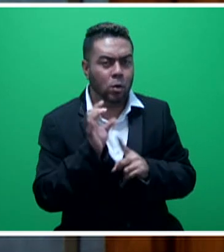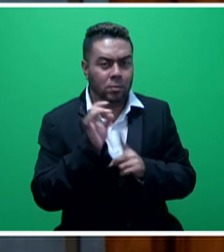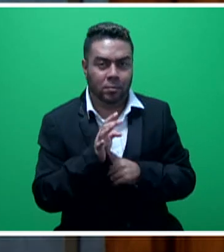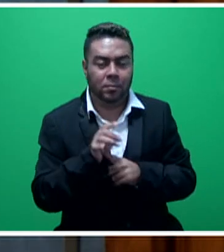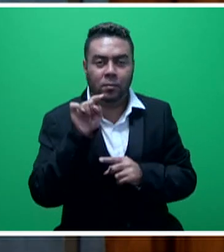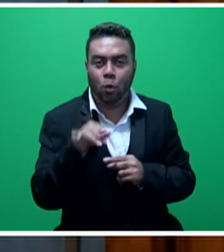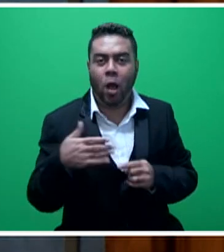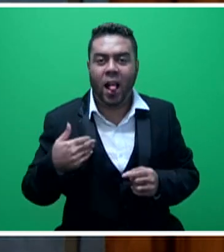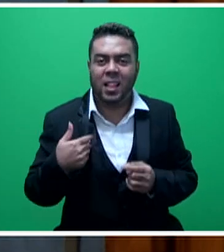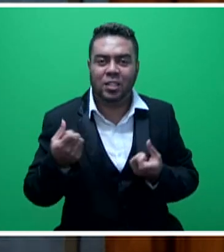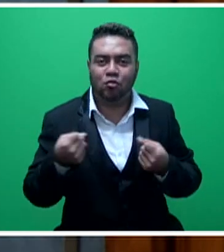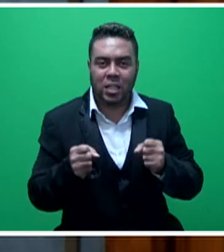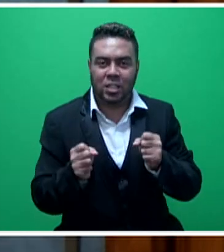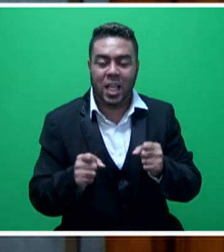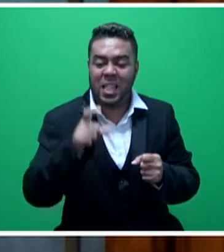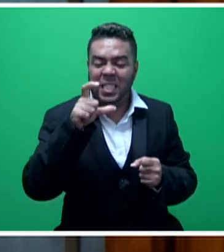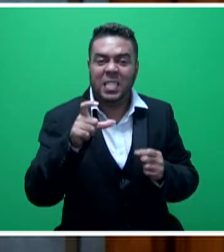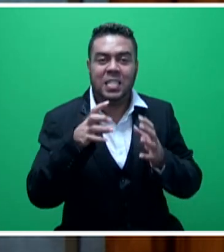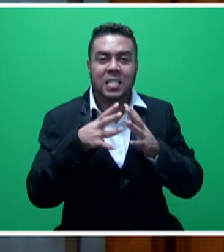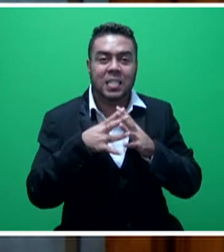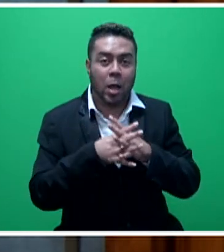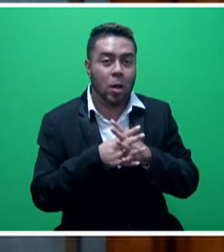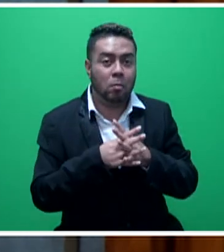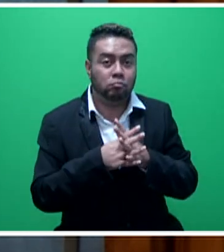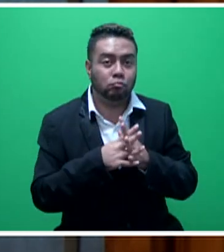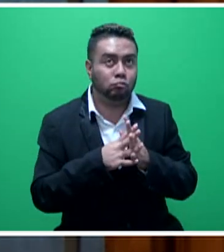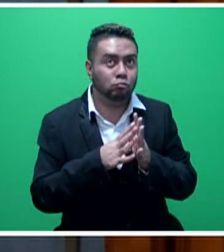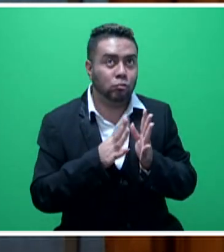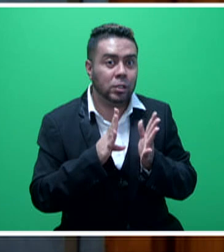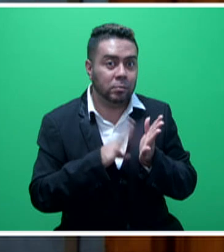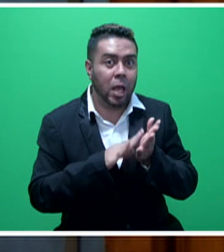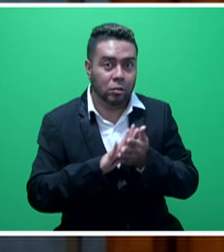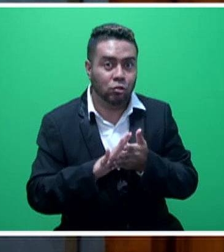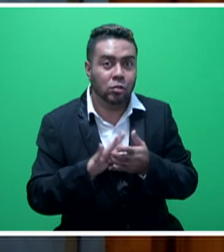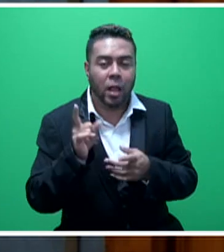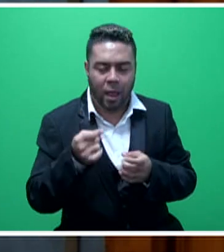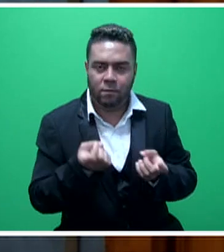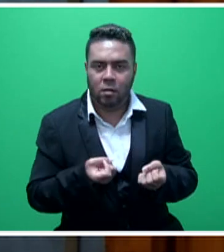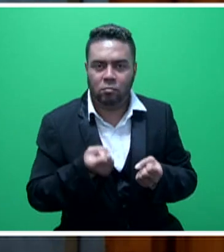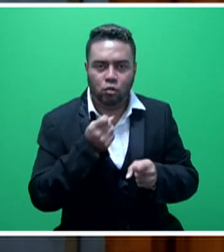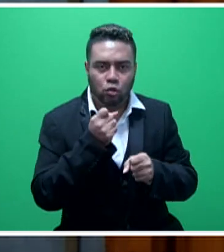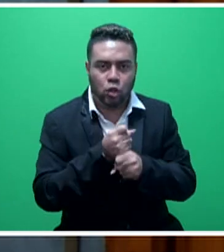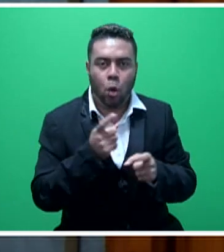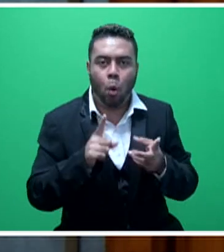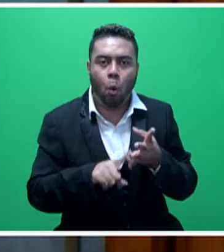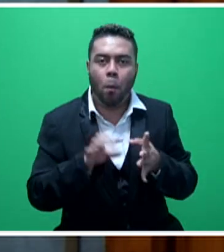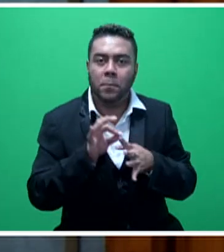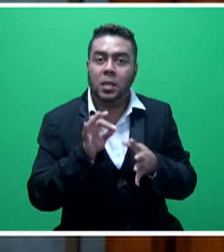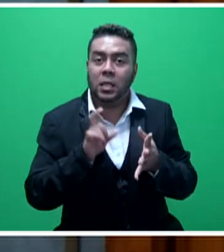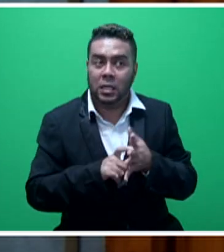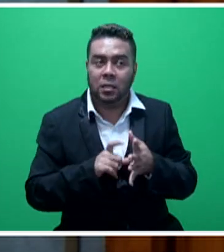strategy. The CWMH has outsourced general outpatient services to Lami Health